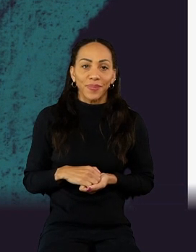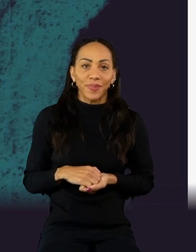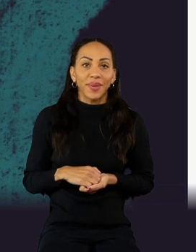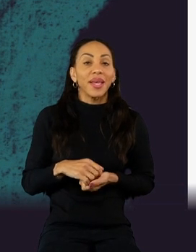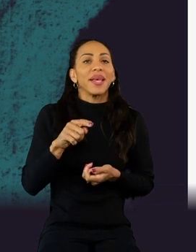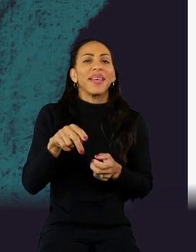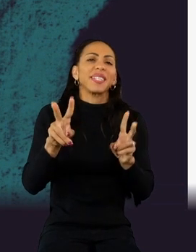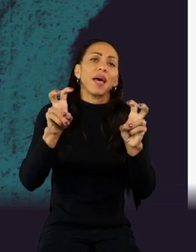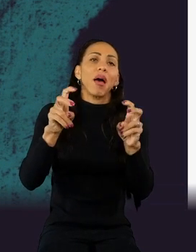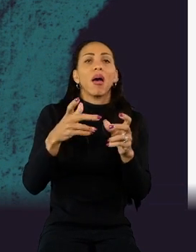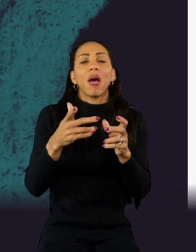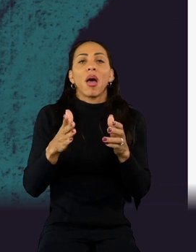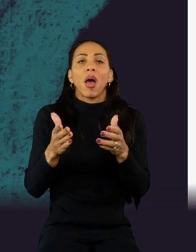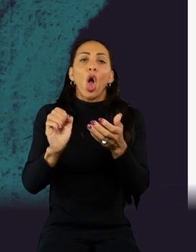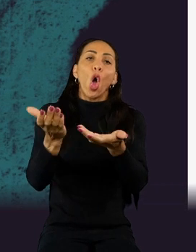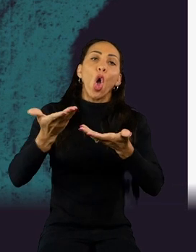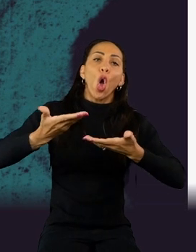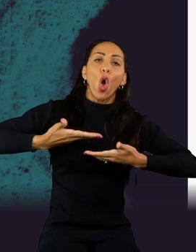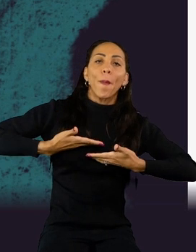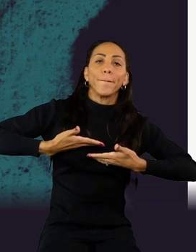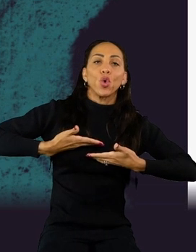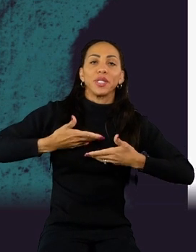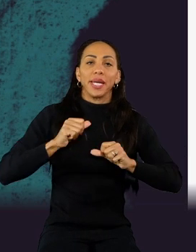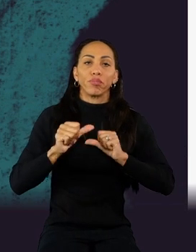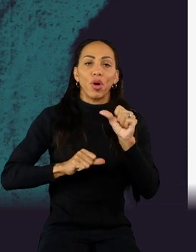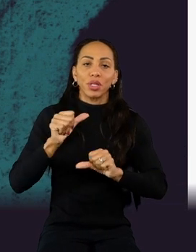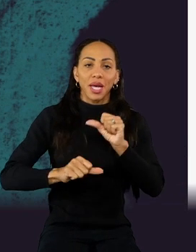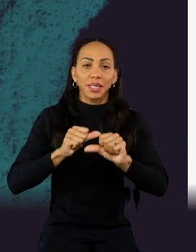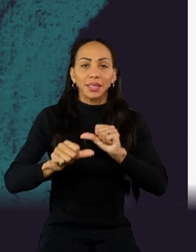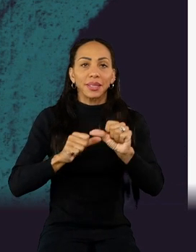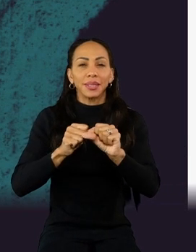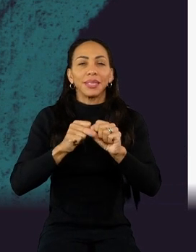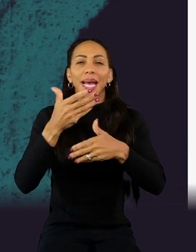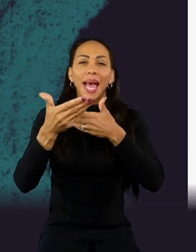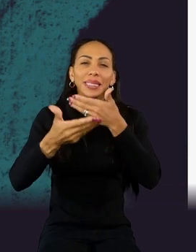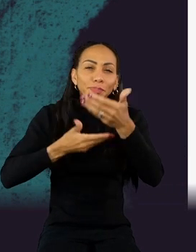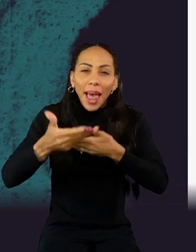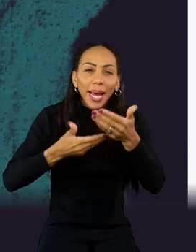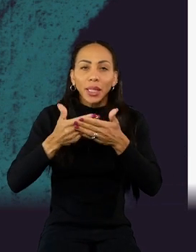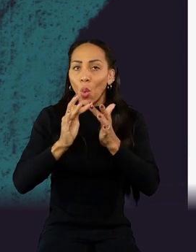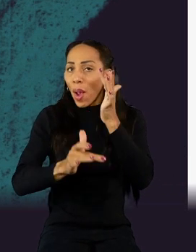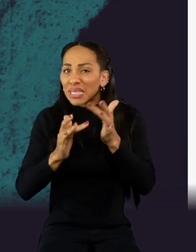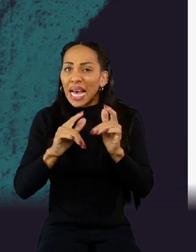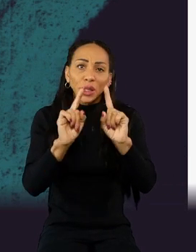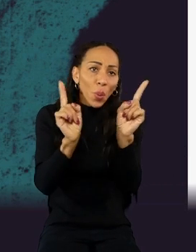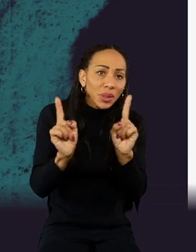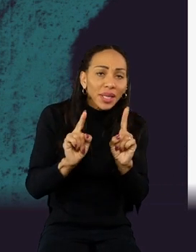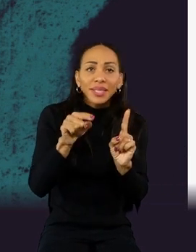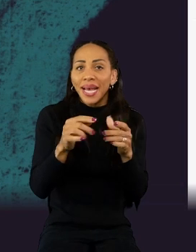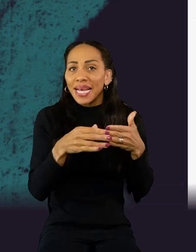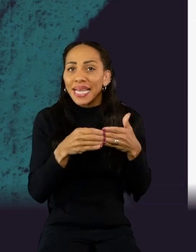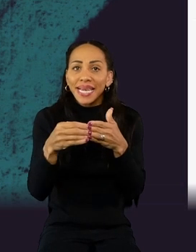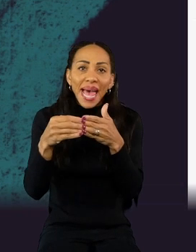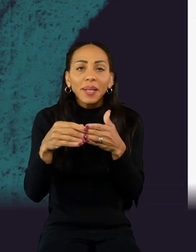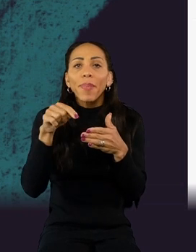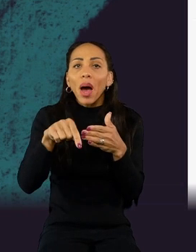Each person is then, they have this onboarding process. So that video introduces everybody to the website